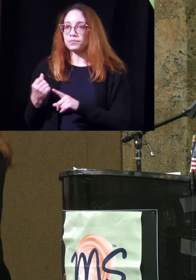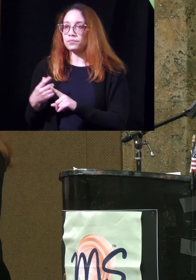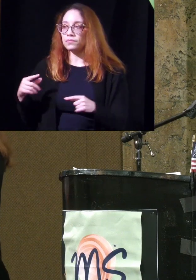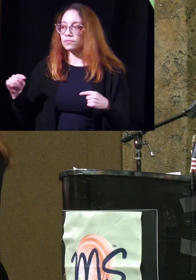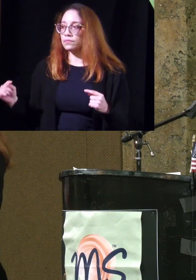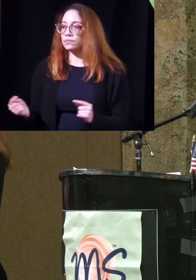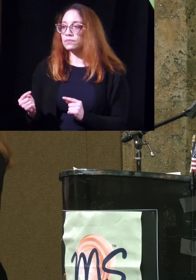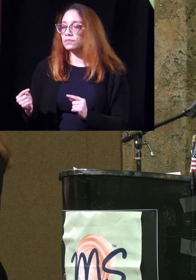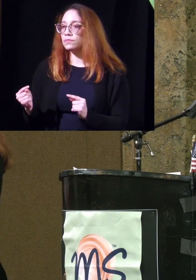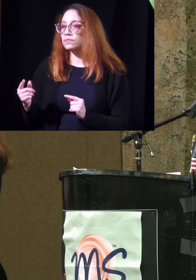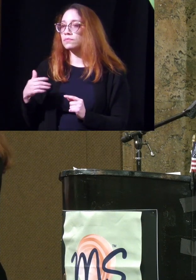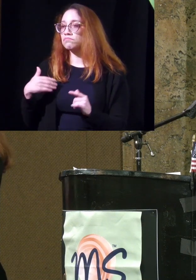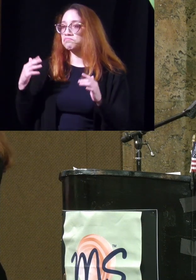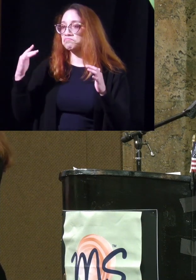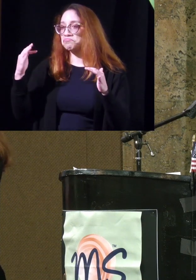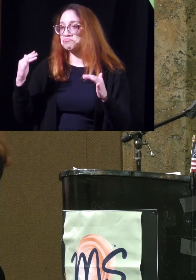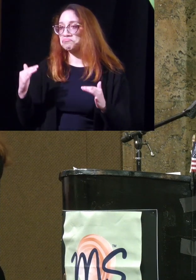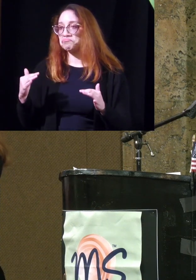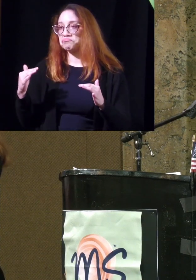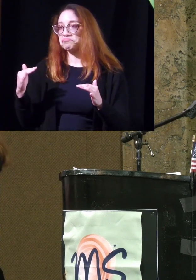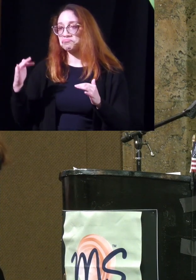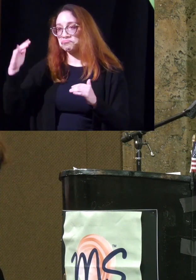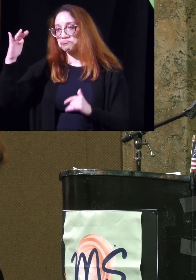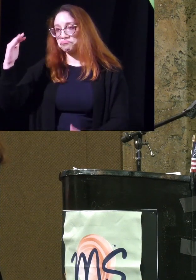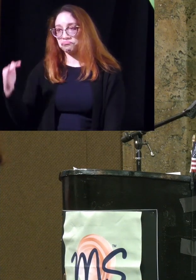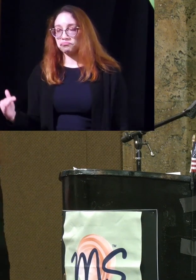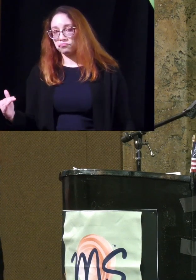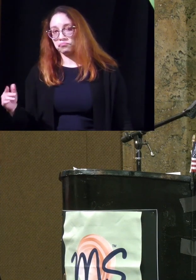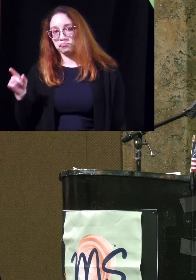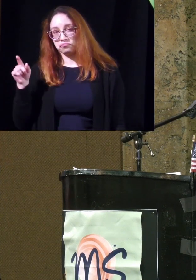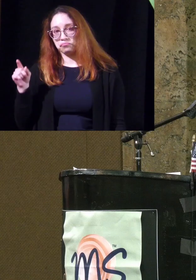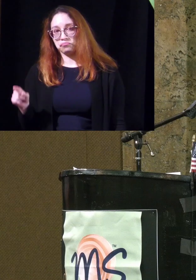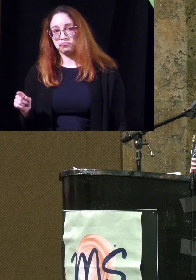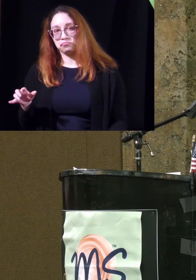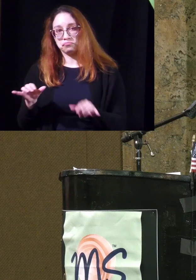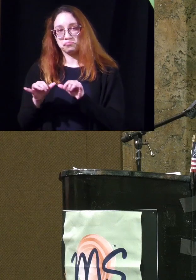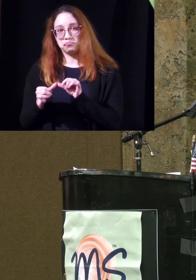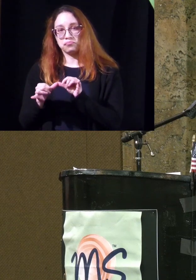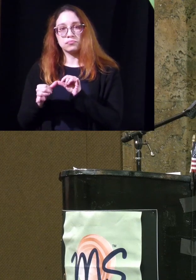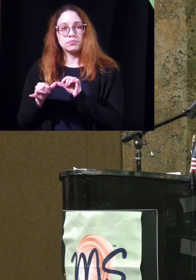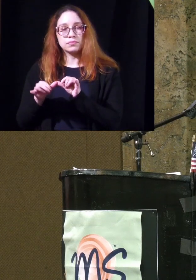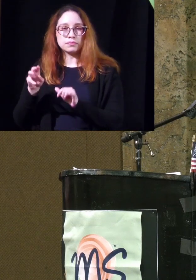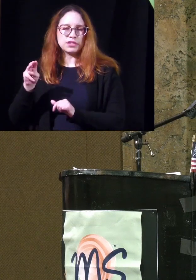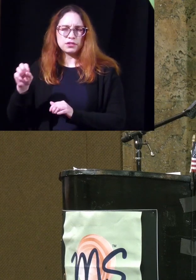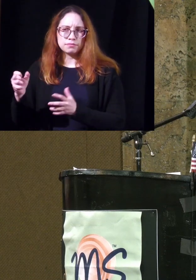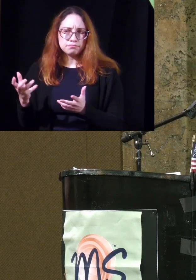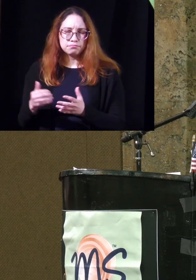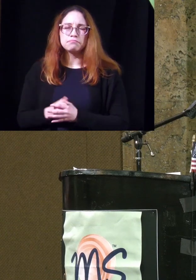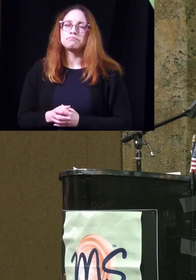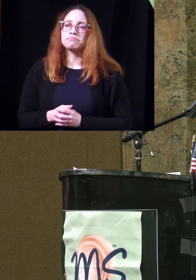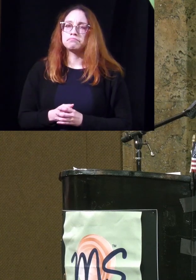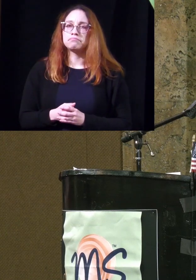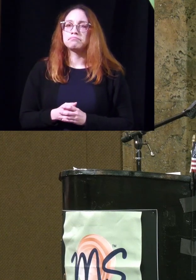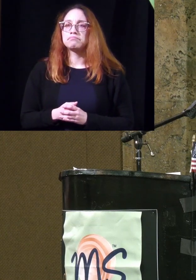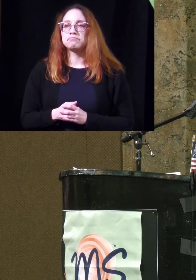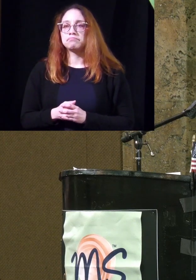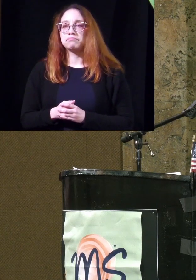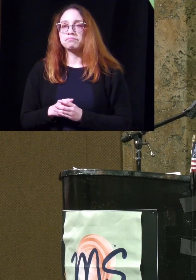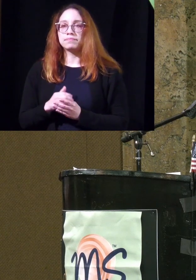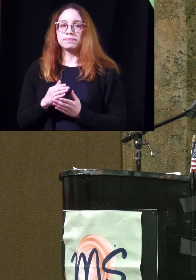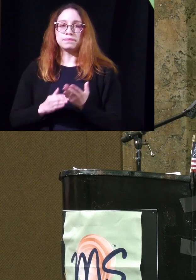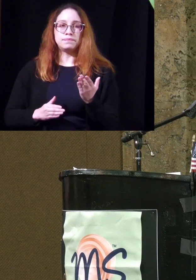pain. And then when we move down on the right-hand side, we look at measuring, how you measure MS. And we've talked about